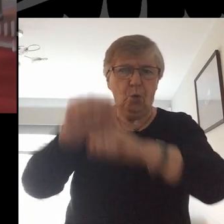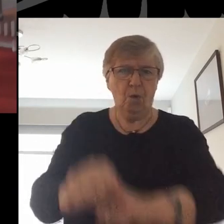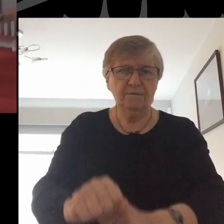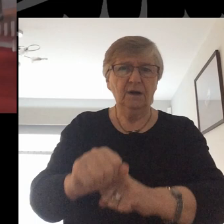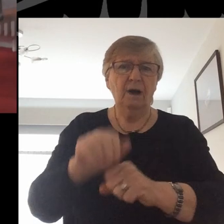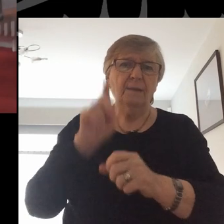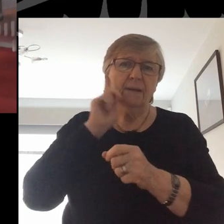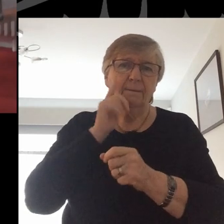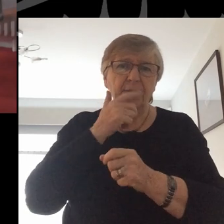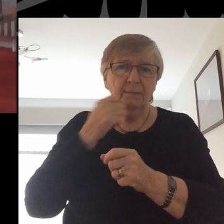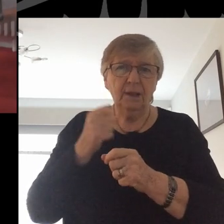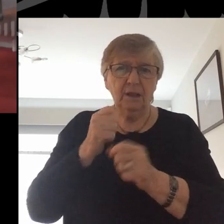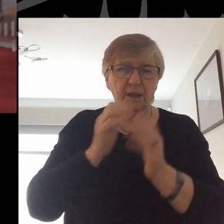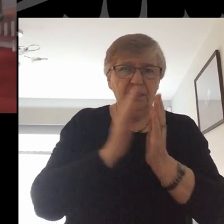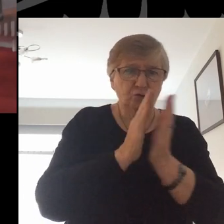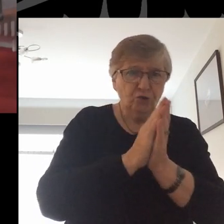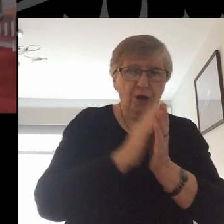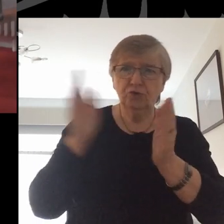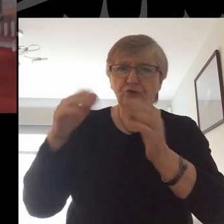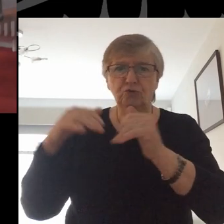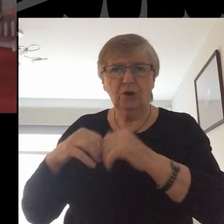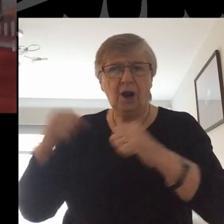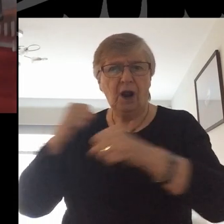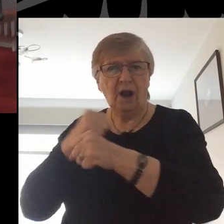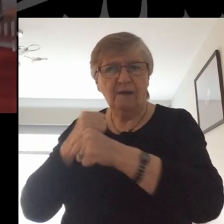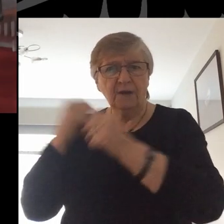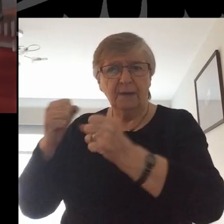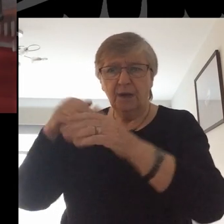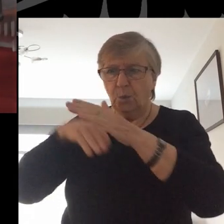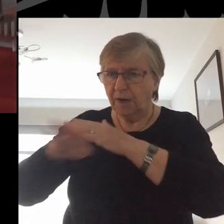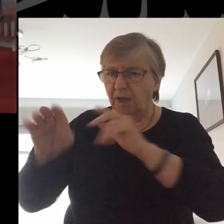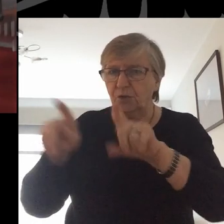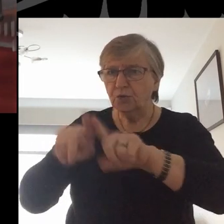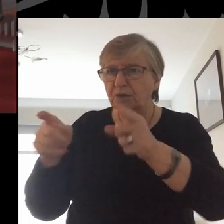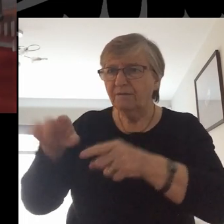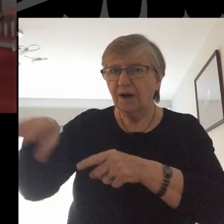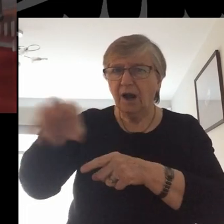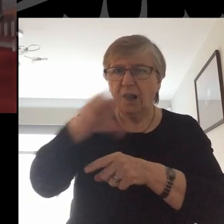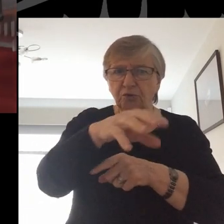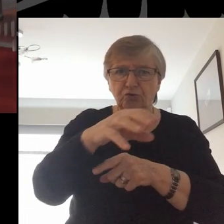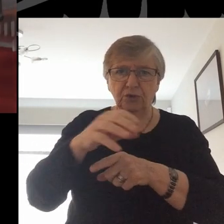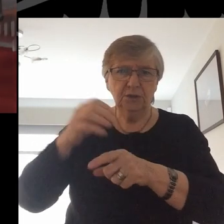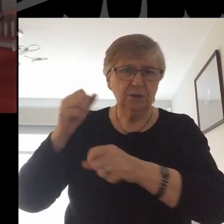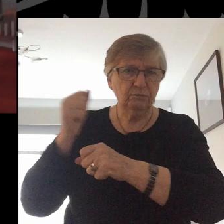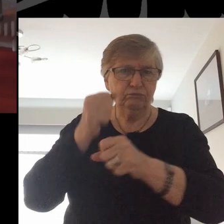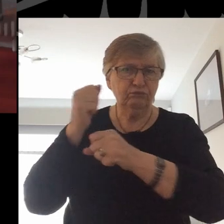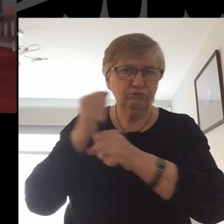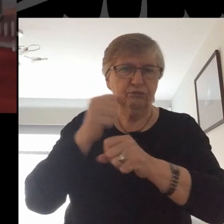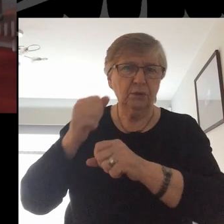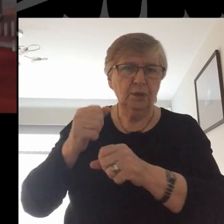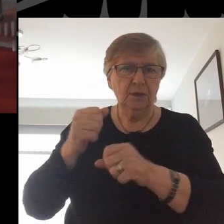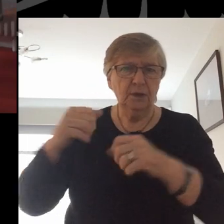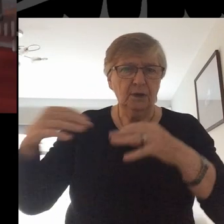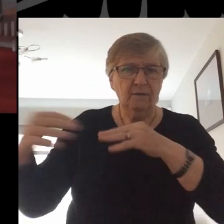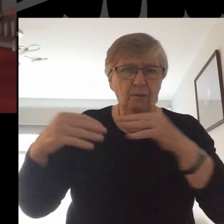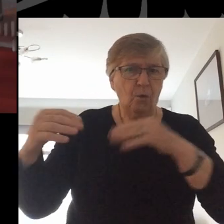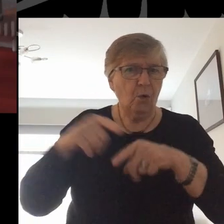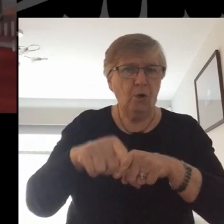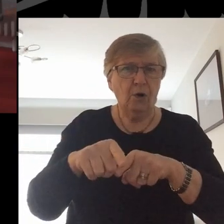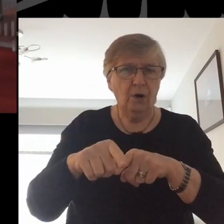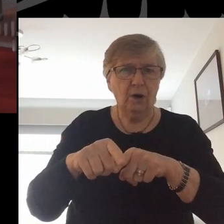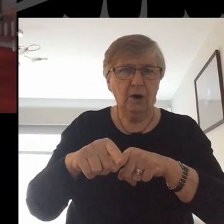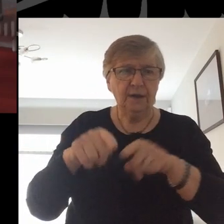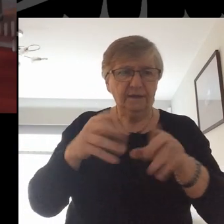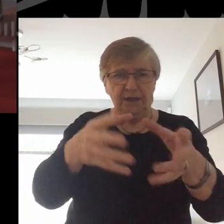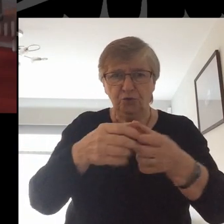church and the state had got together. They went into other countries and conquered in battle. And it was almost as if they took the